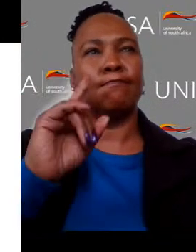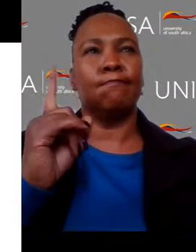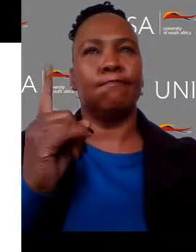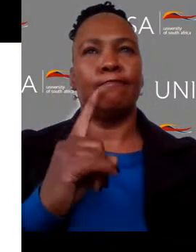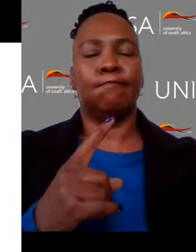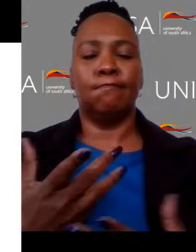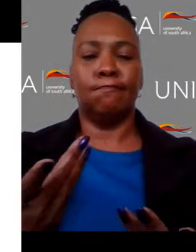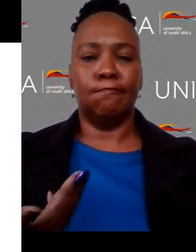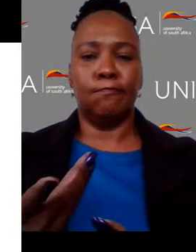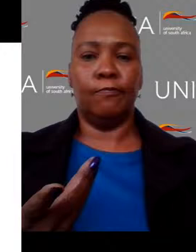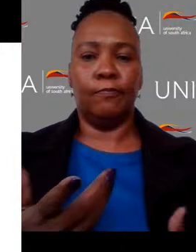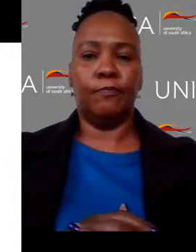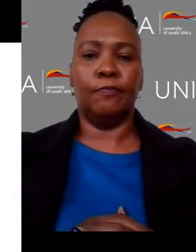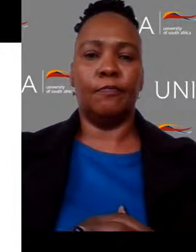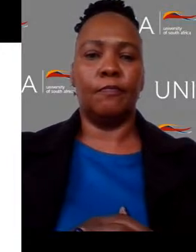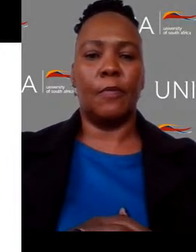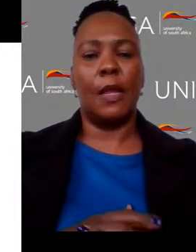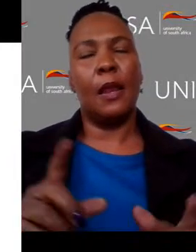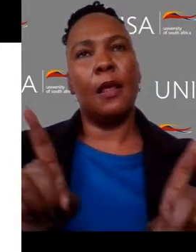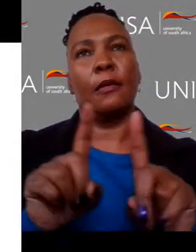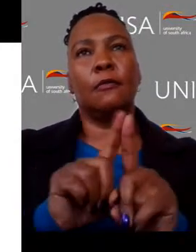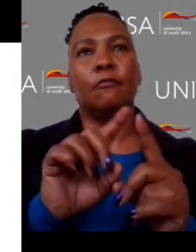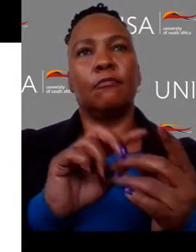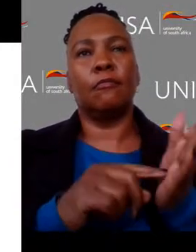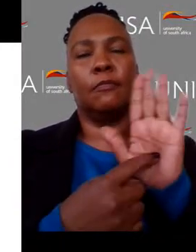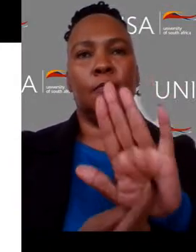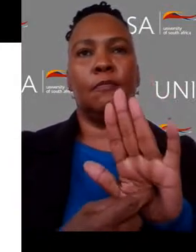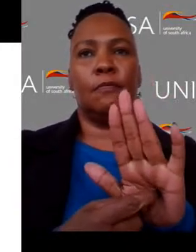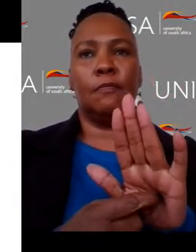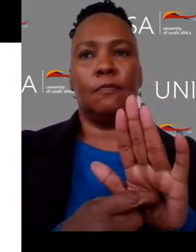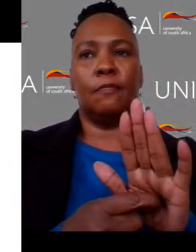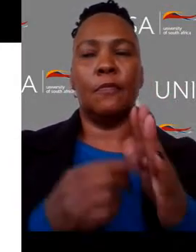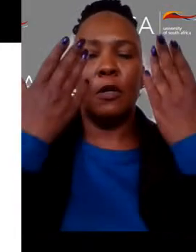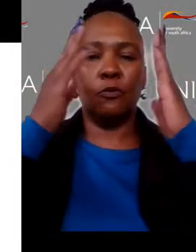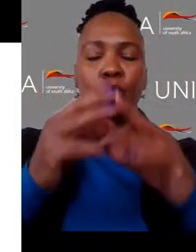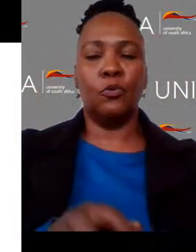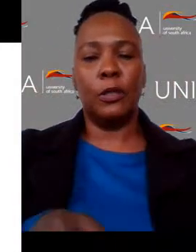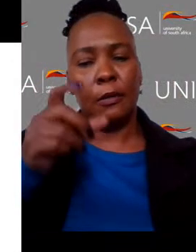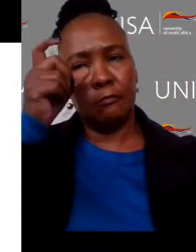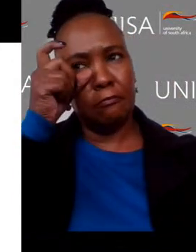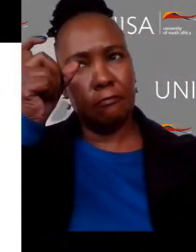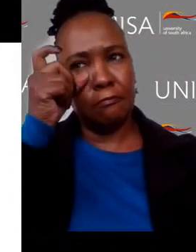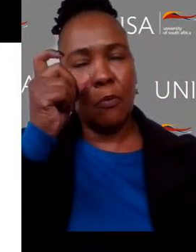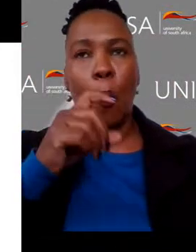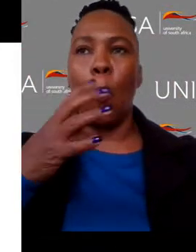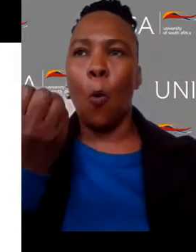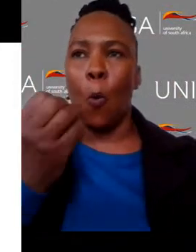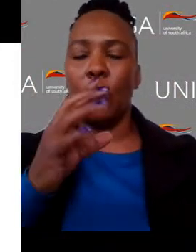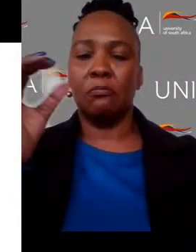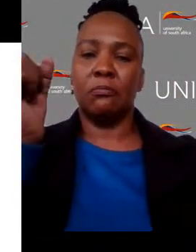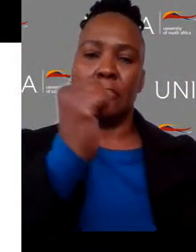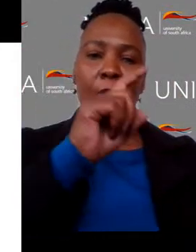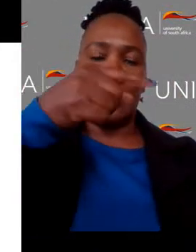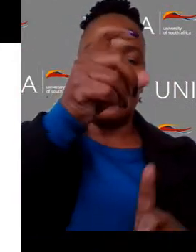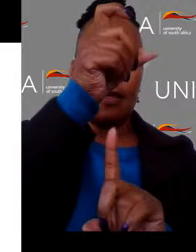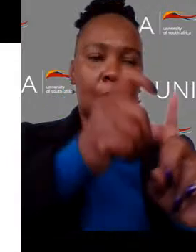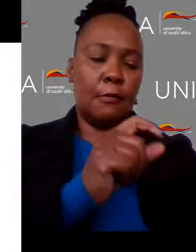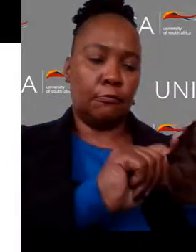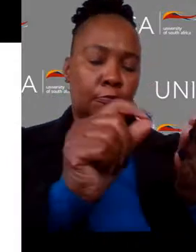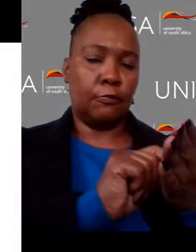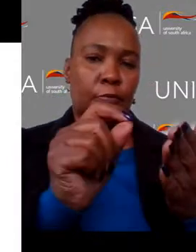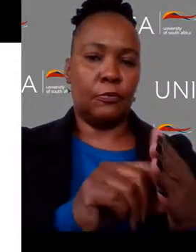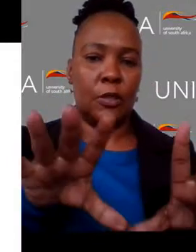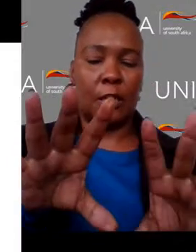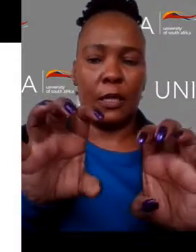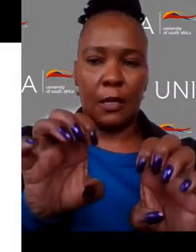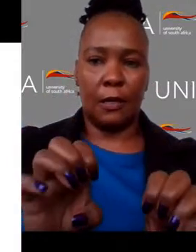followed. Say, for example, a student cheats, or they hire someone to write their exam, or they copy someone else's work